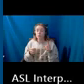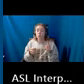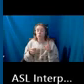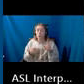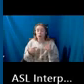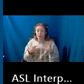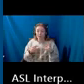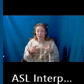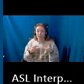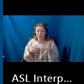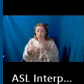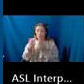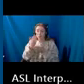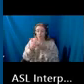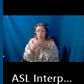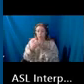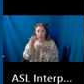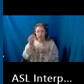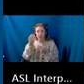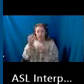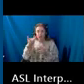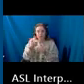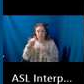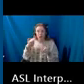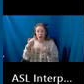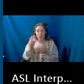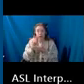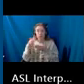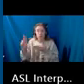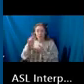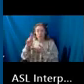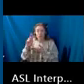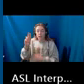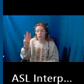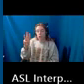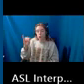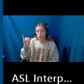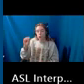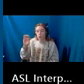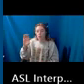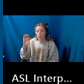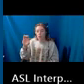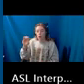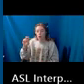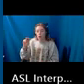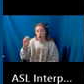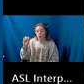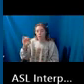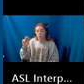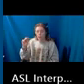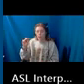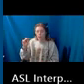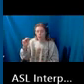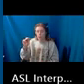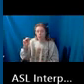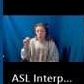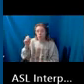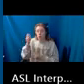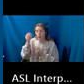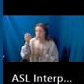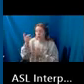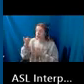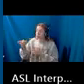I found some resources, and I just got those resources and I synthesized the information